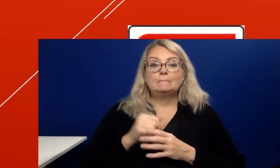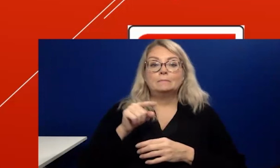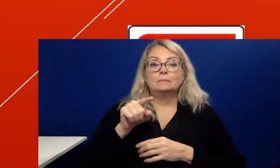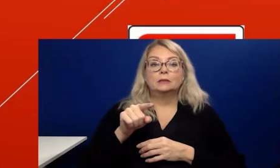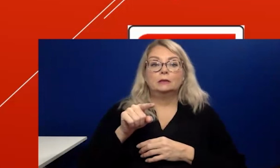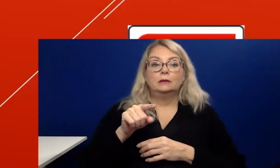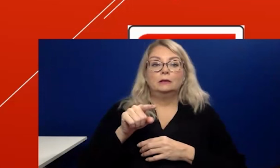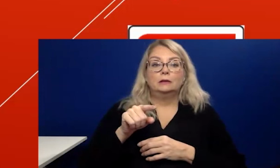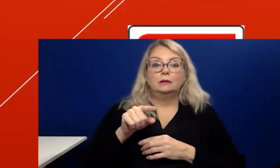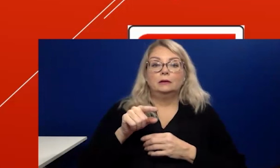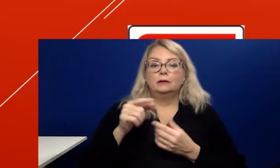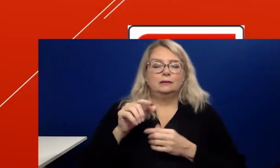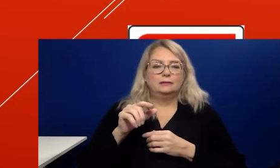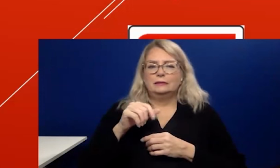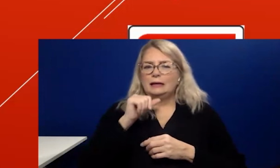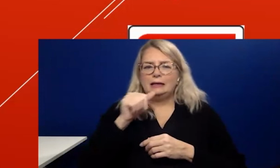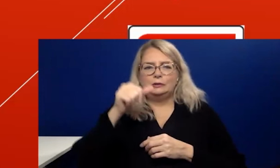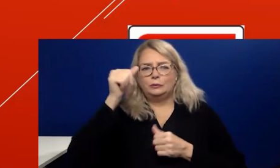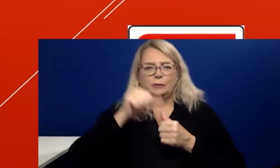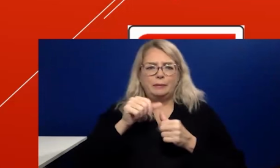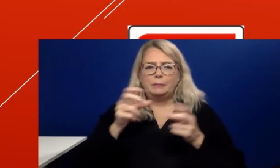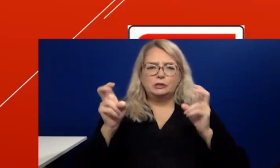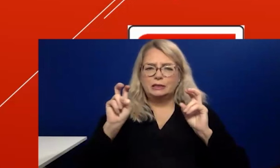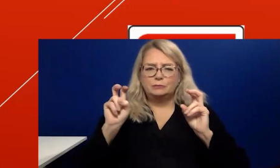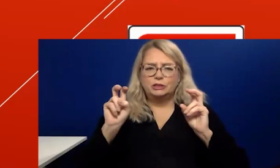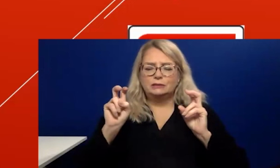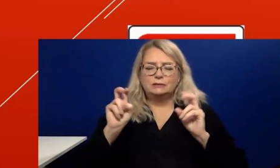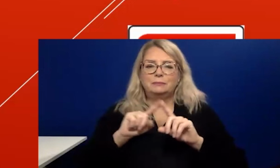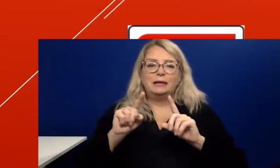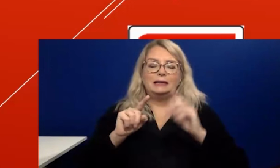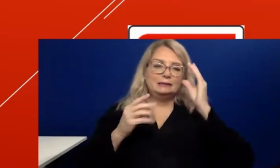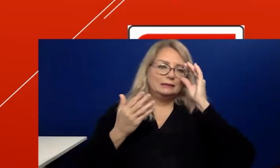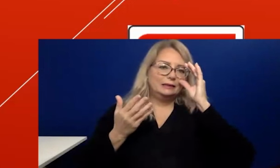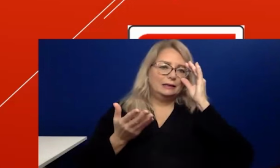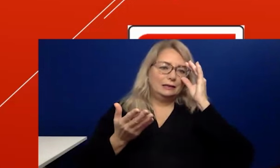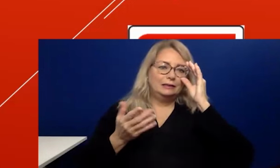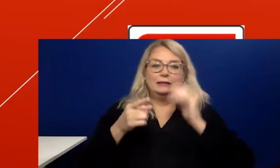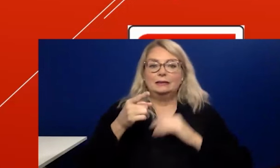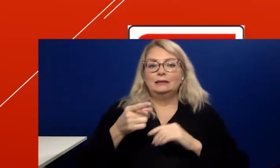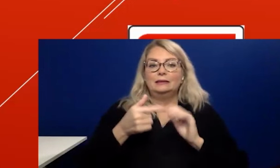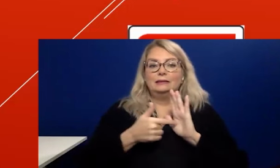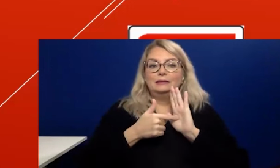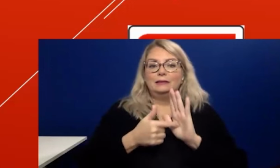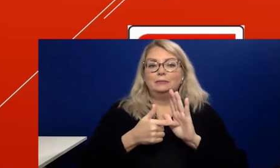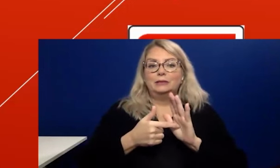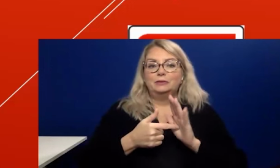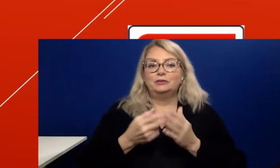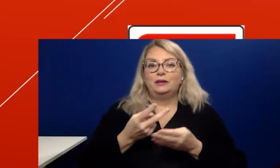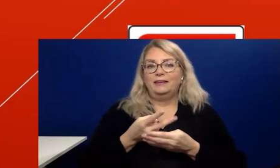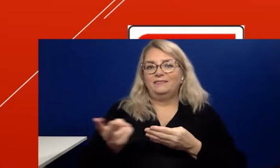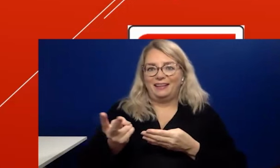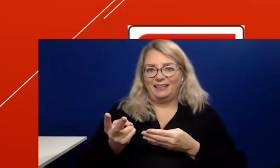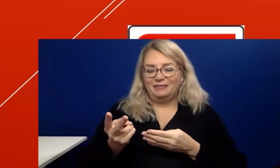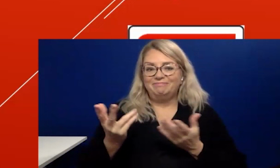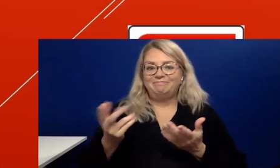FNT1. I don't even remember the subject, but this I'm demonstrating a fail. So